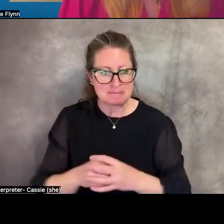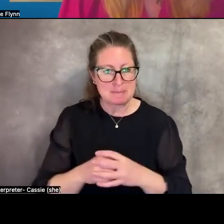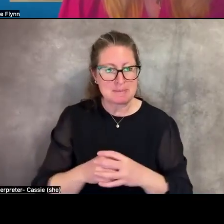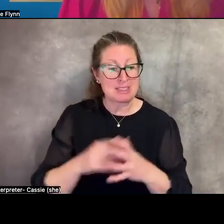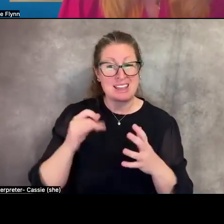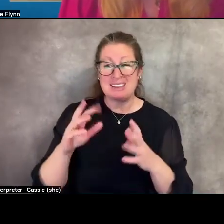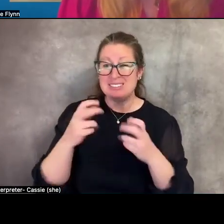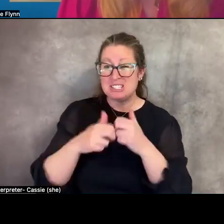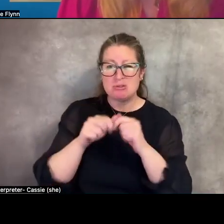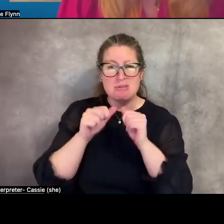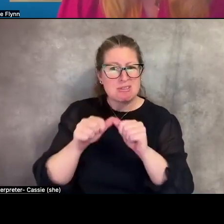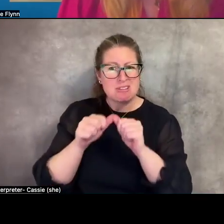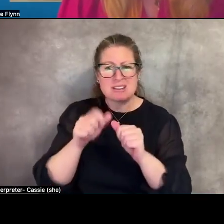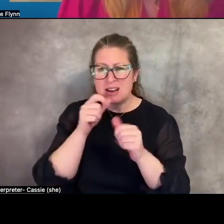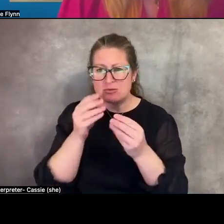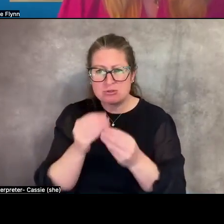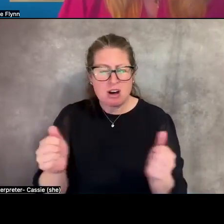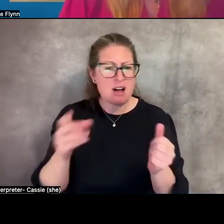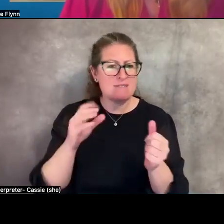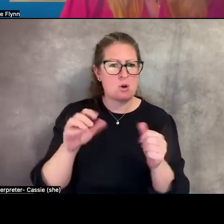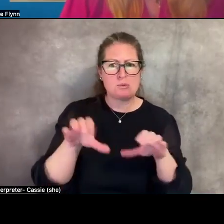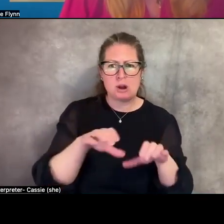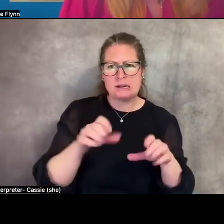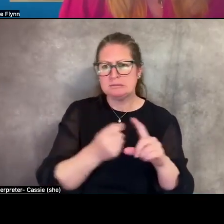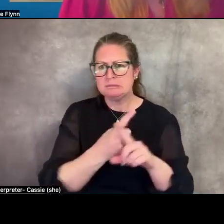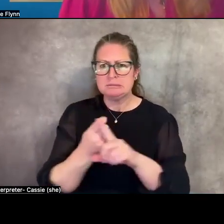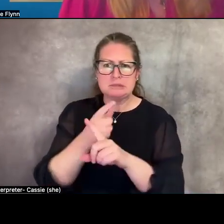unresolved issues or inconsistencies in practice that